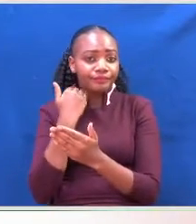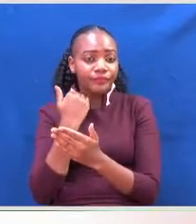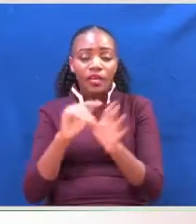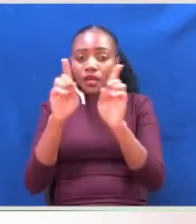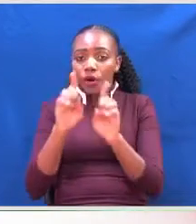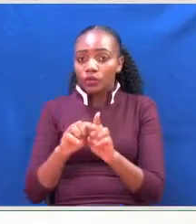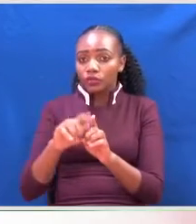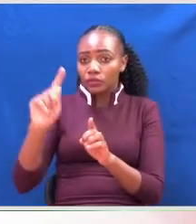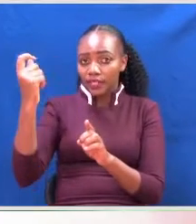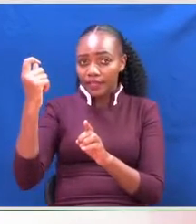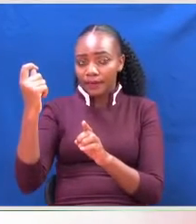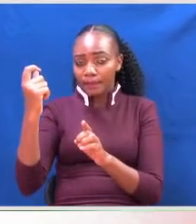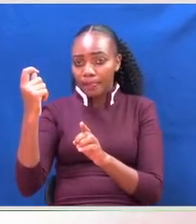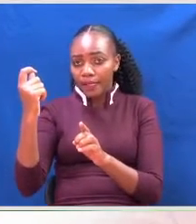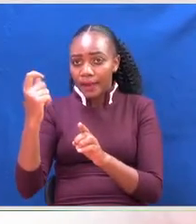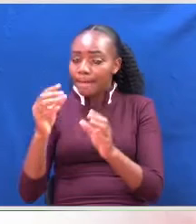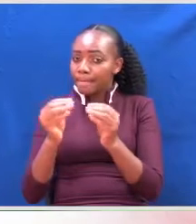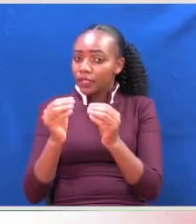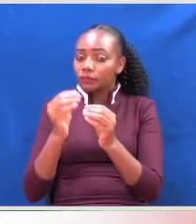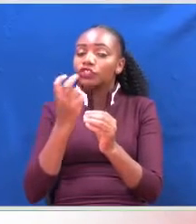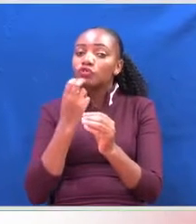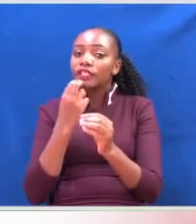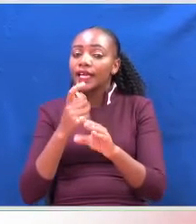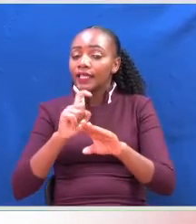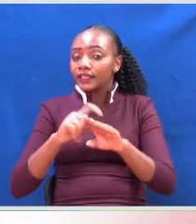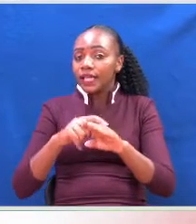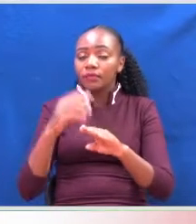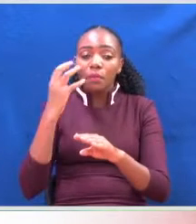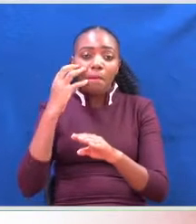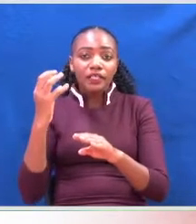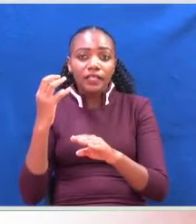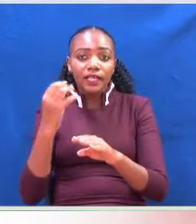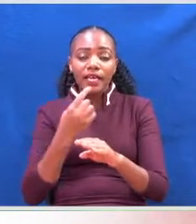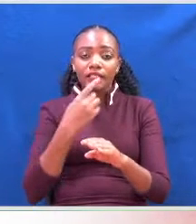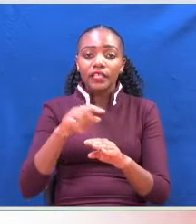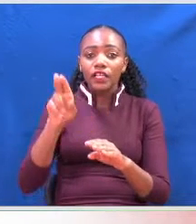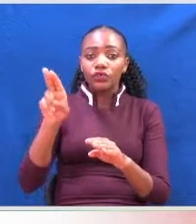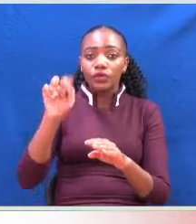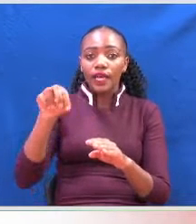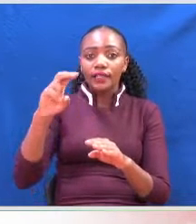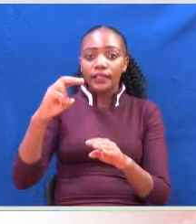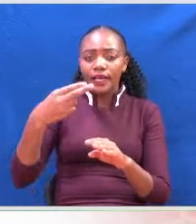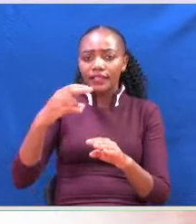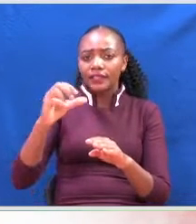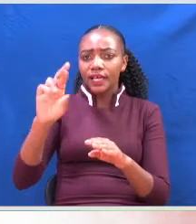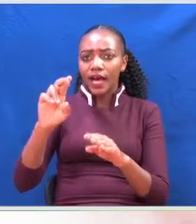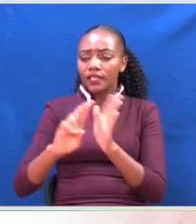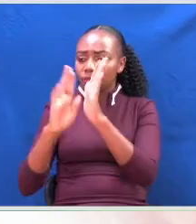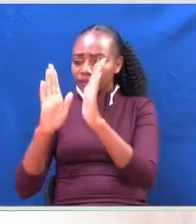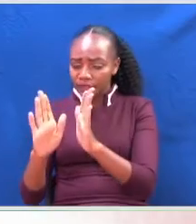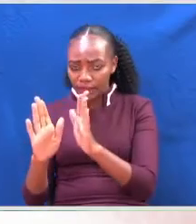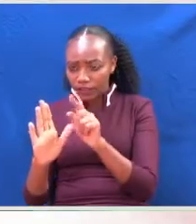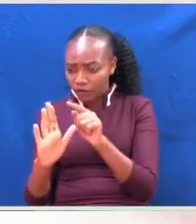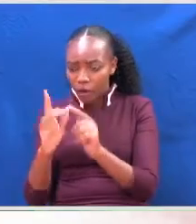Kenya made good her threat Tuesday when Interior CS Fred Matiang'i told UNHCR representative to Kenya, Fadhia